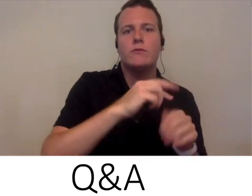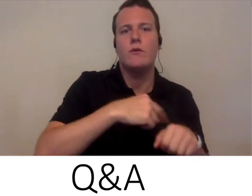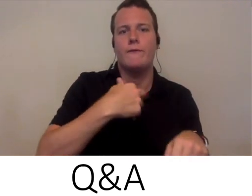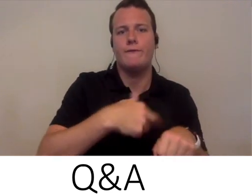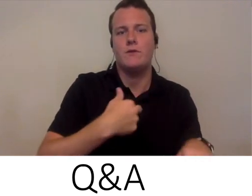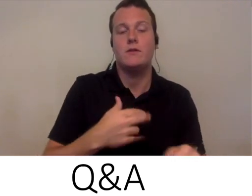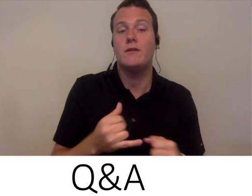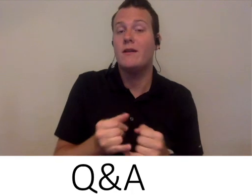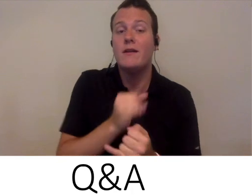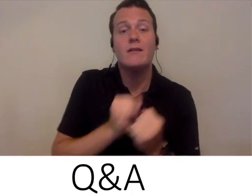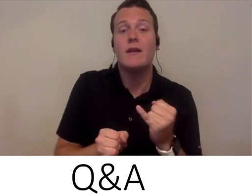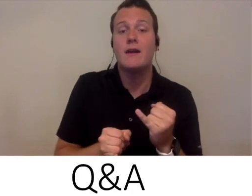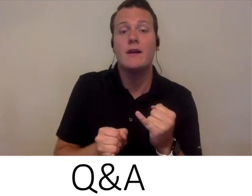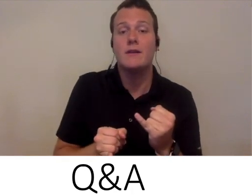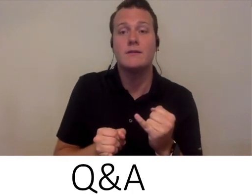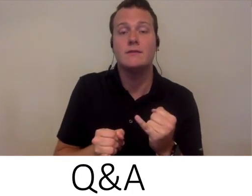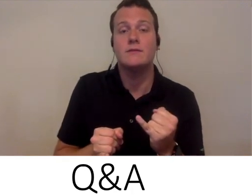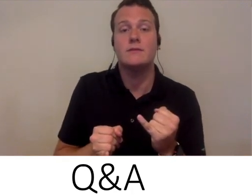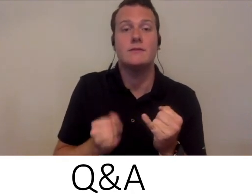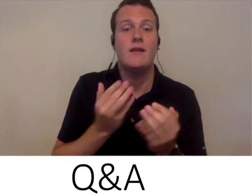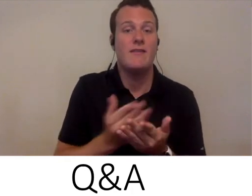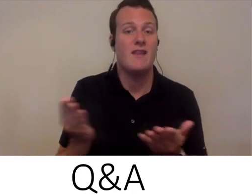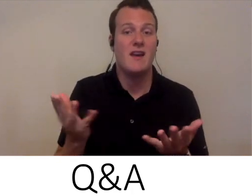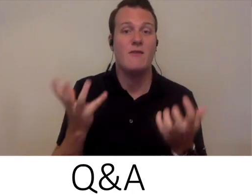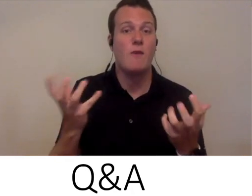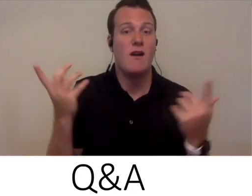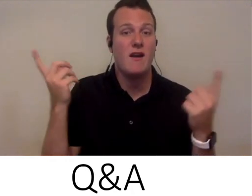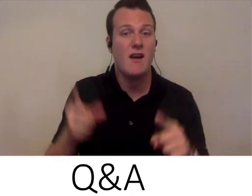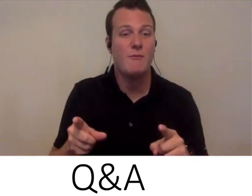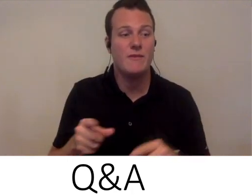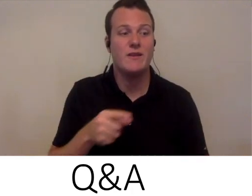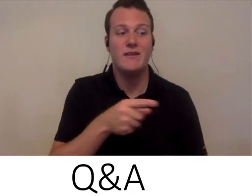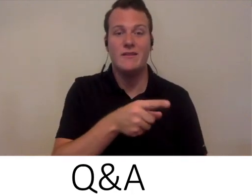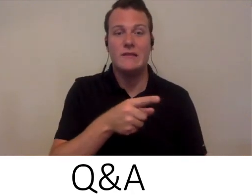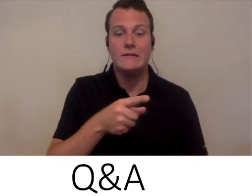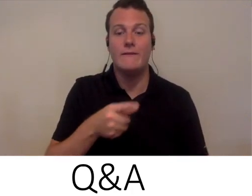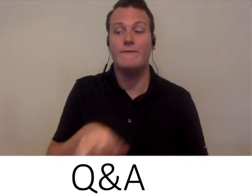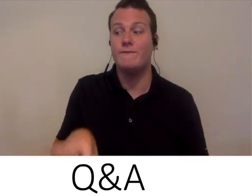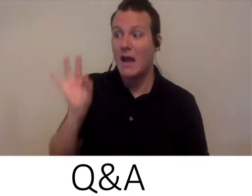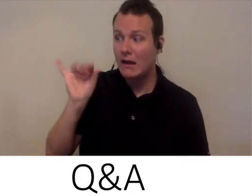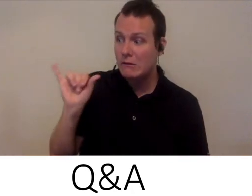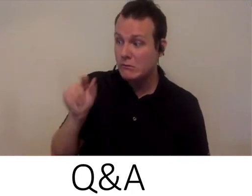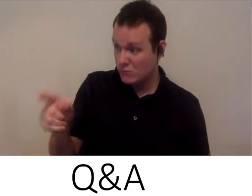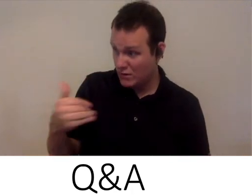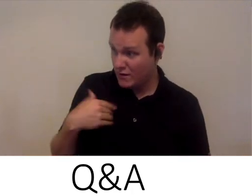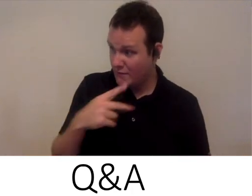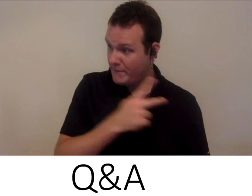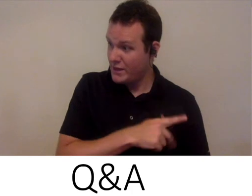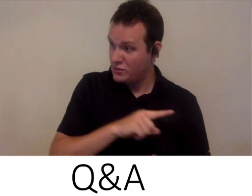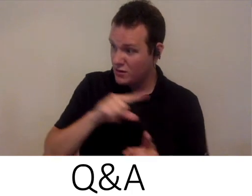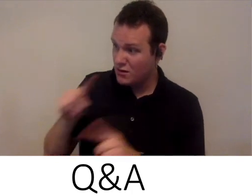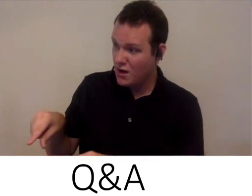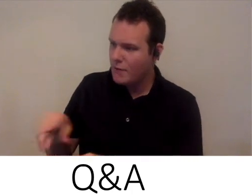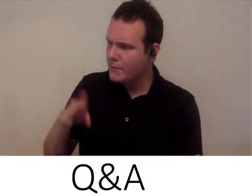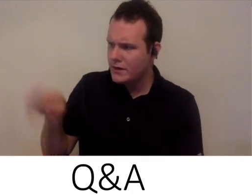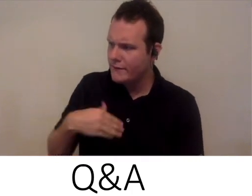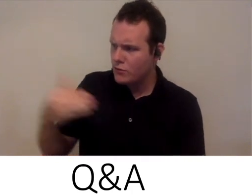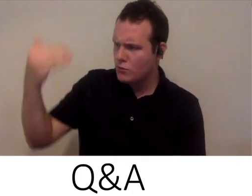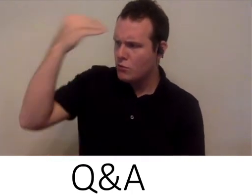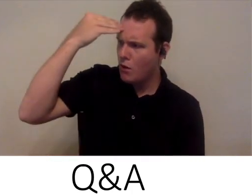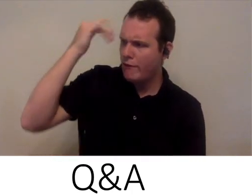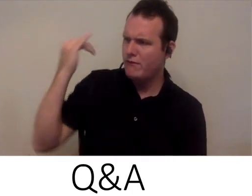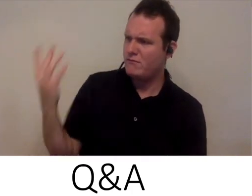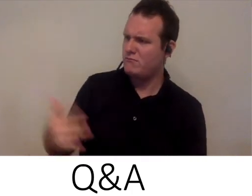ever find out is that you had a patient that went to you and they never knew it. And so even